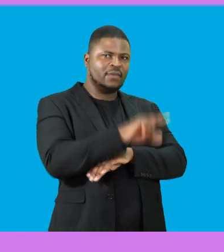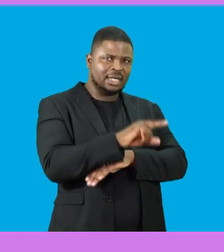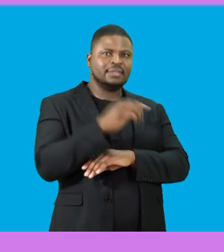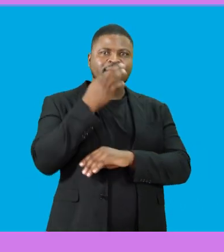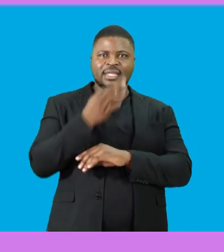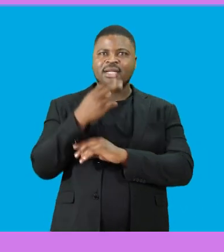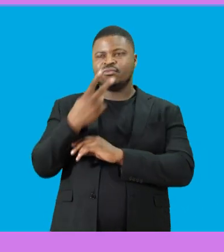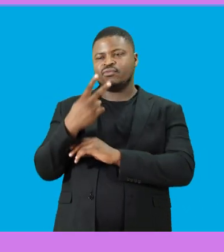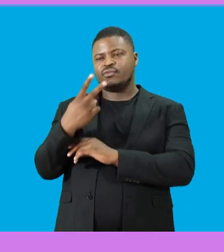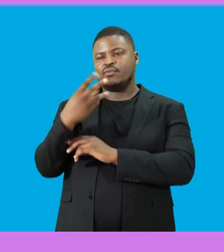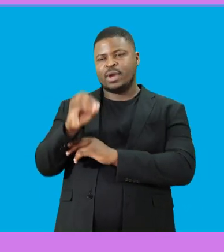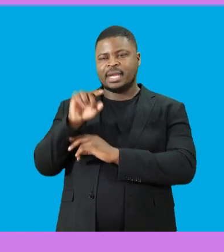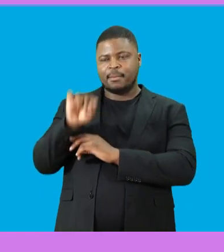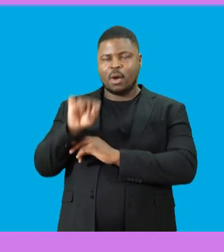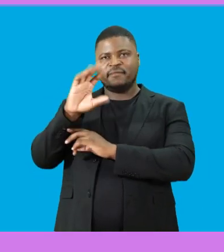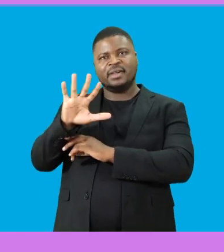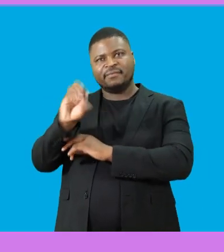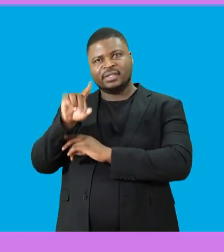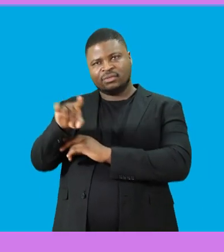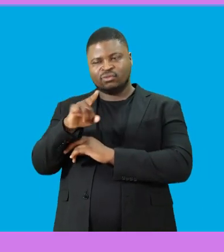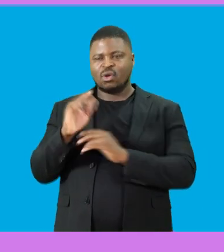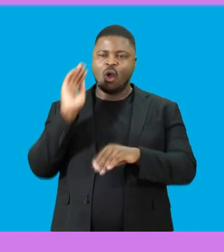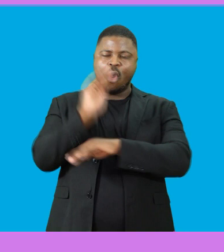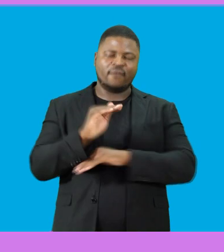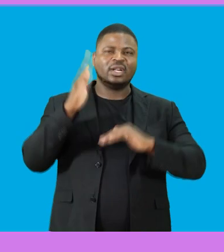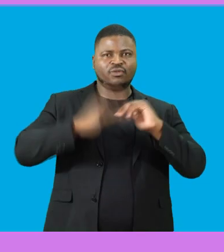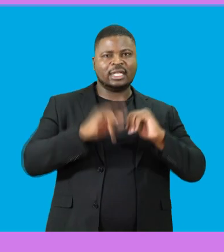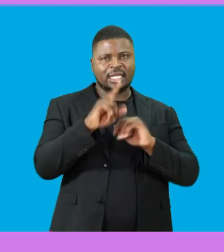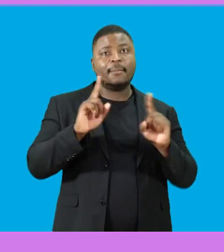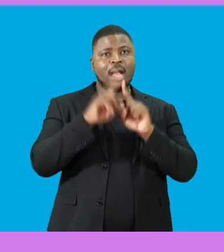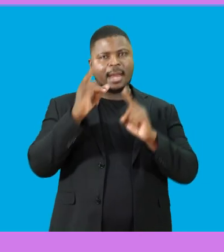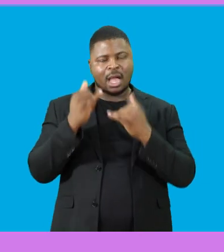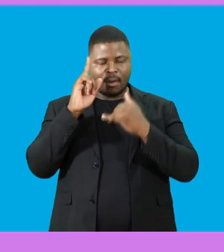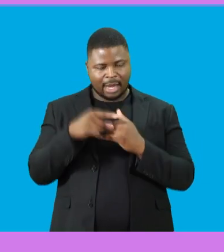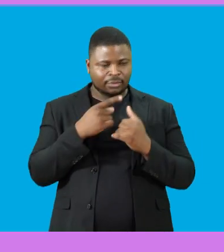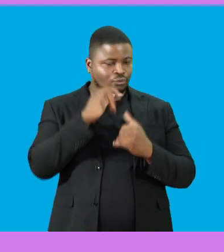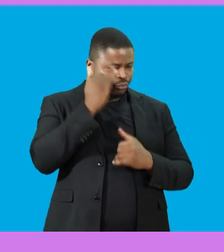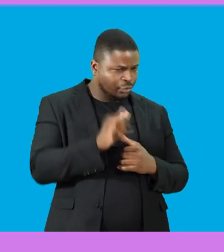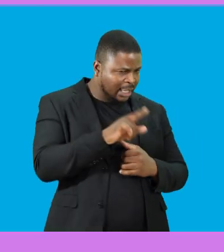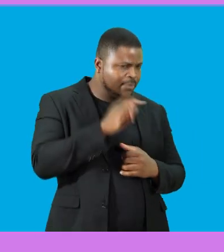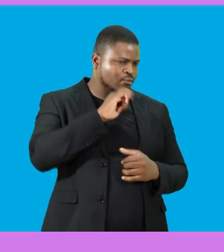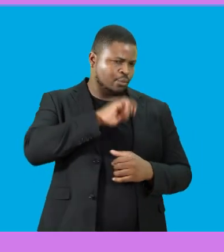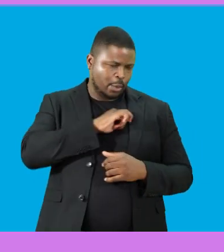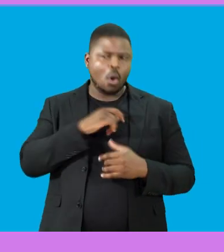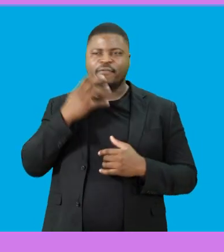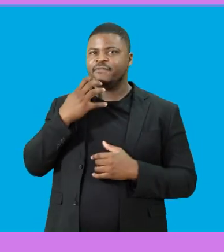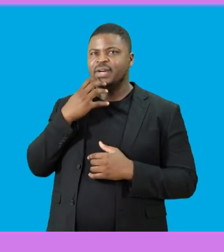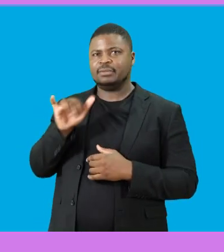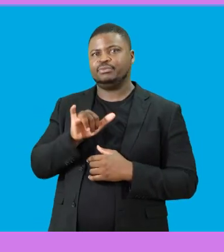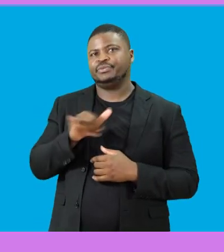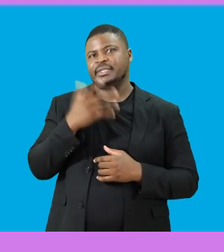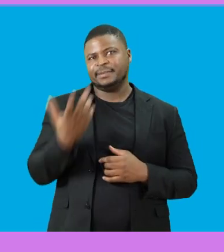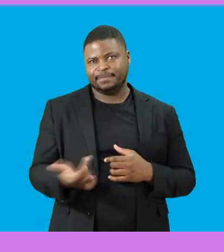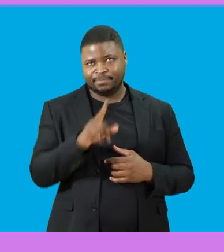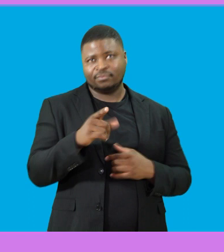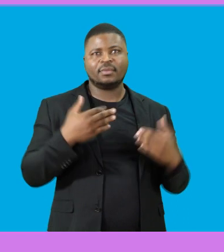rand 50 cent was more than what she expected. Verify her claim. Firstly, we have to now calculate these fees individually.